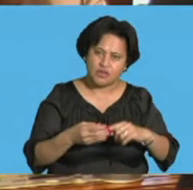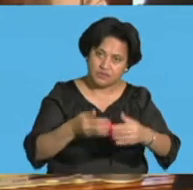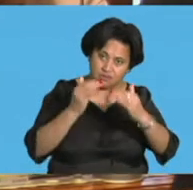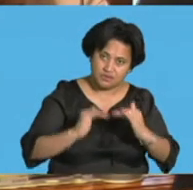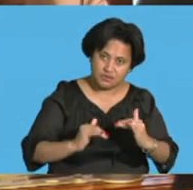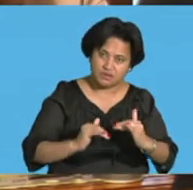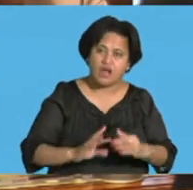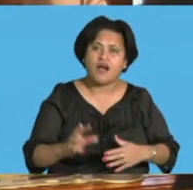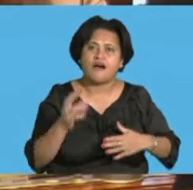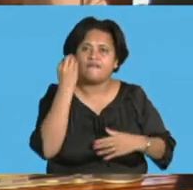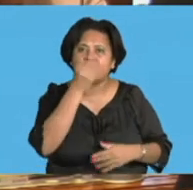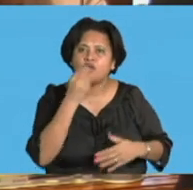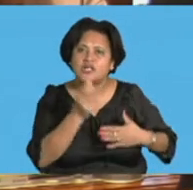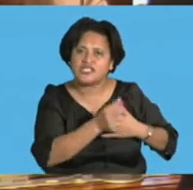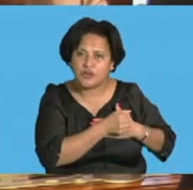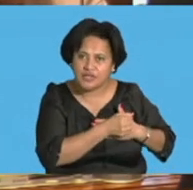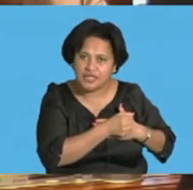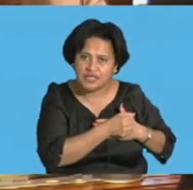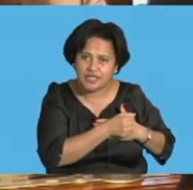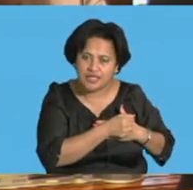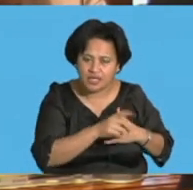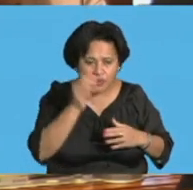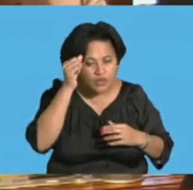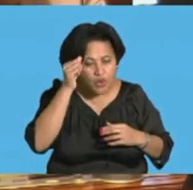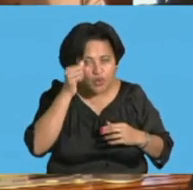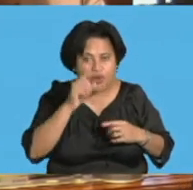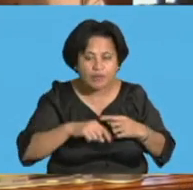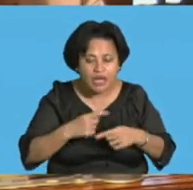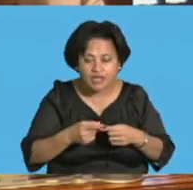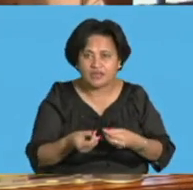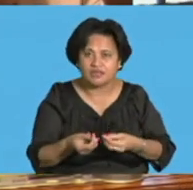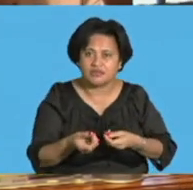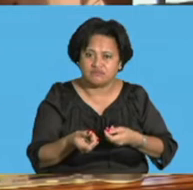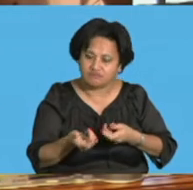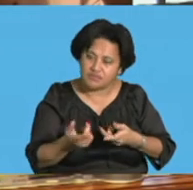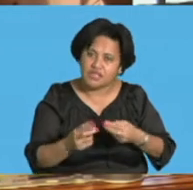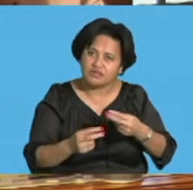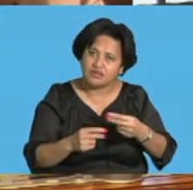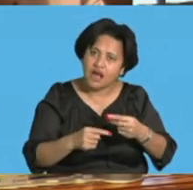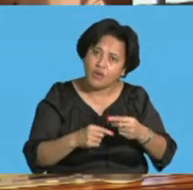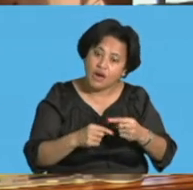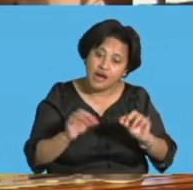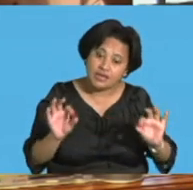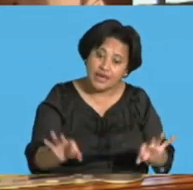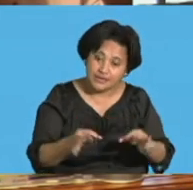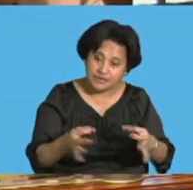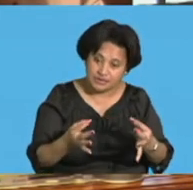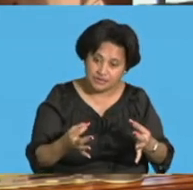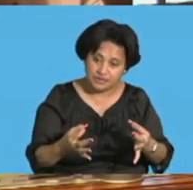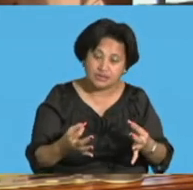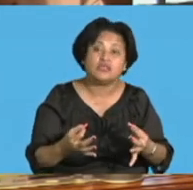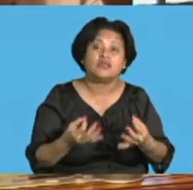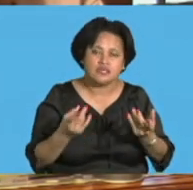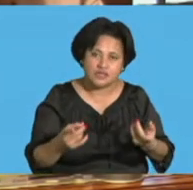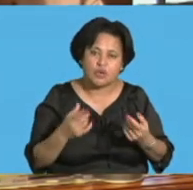get involved in school gardens, and this led us to continuing the same practices at home. I welcome the opportunity for cooperation